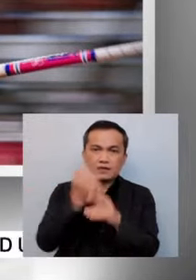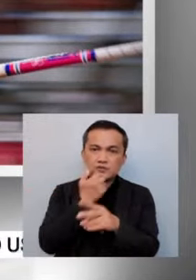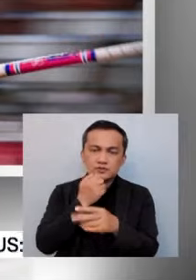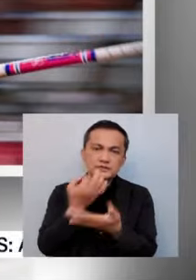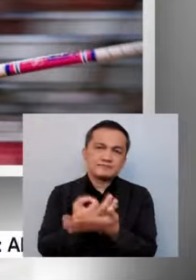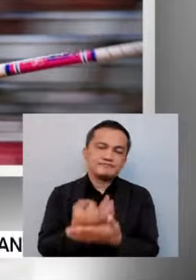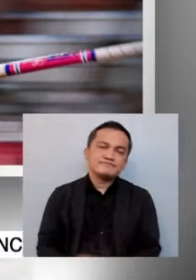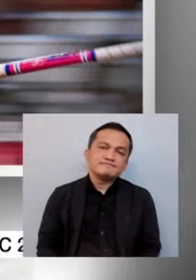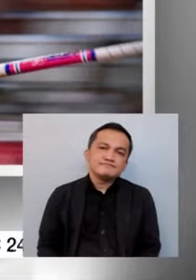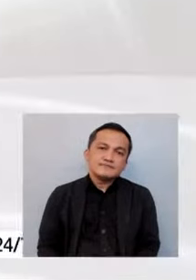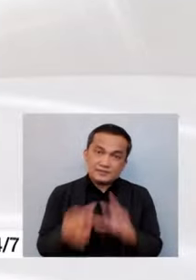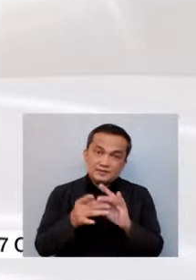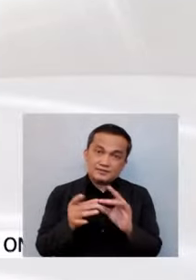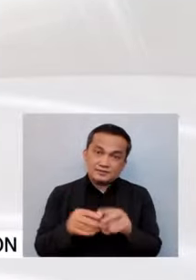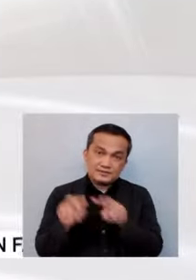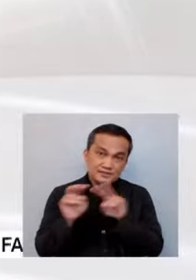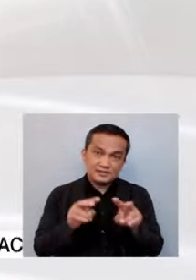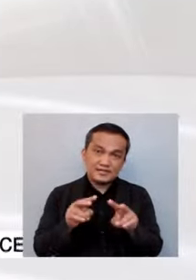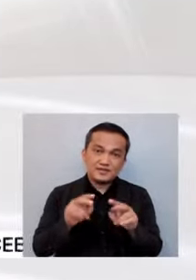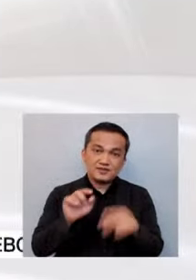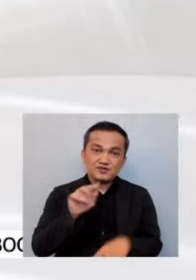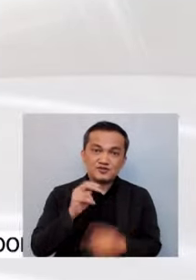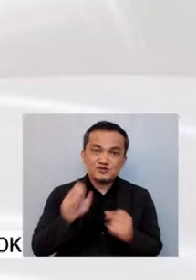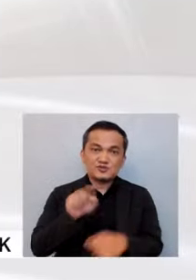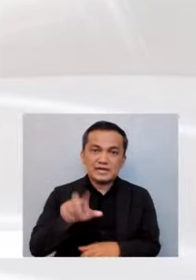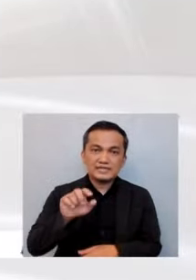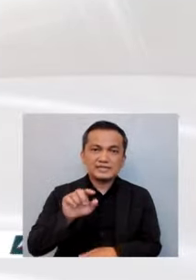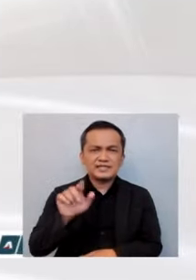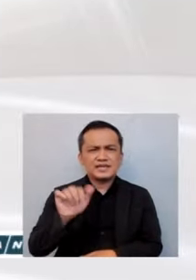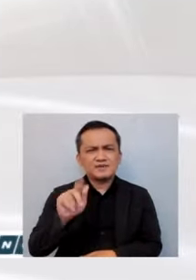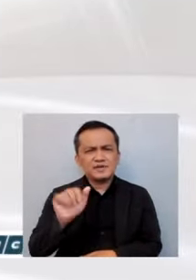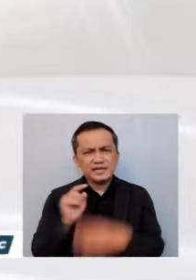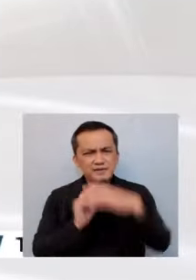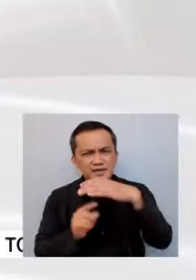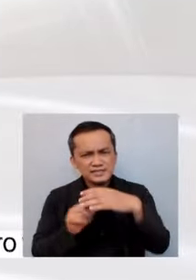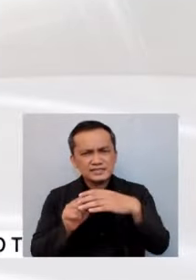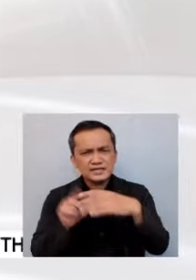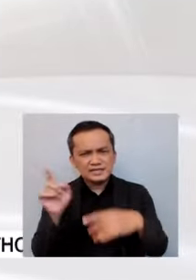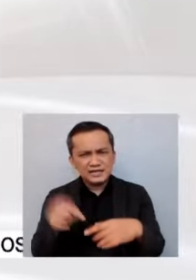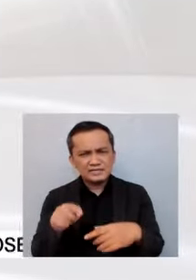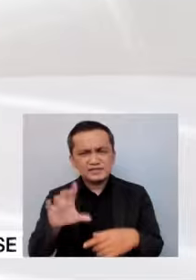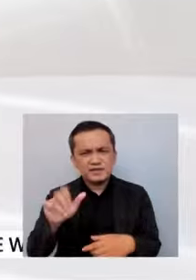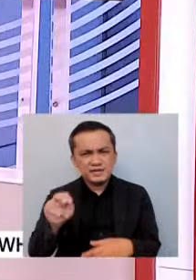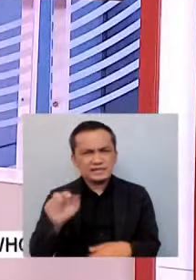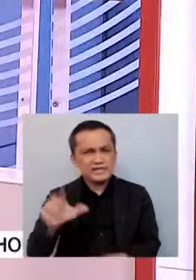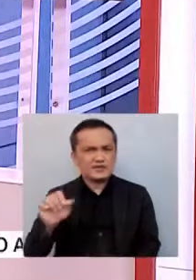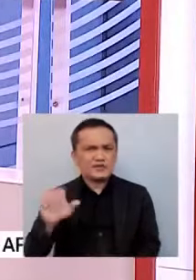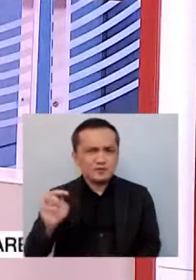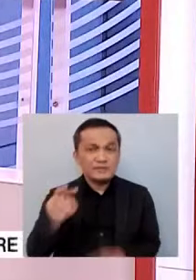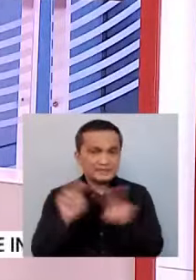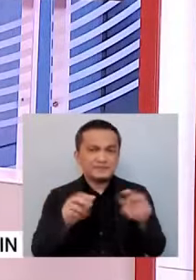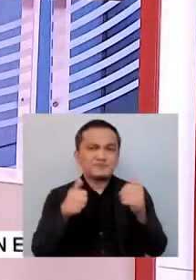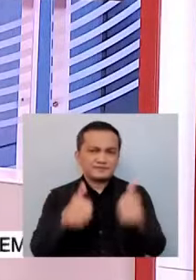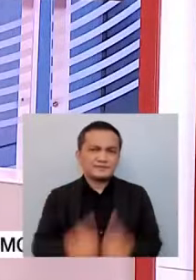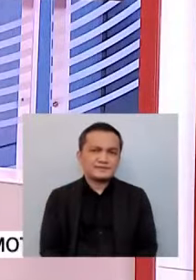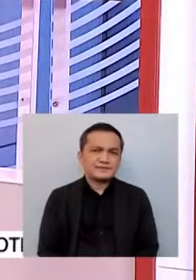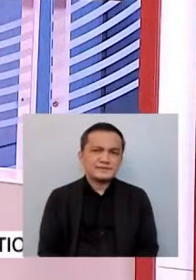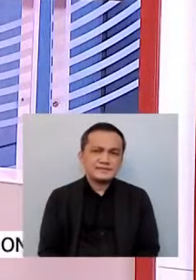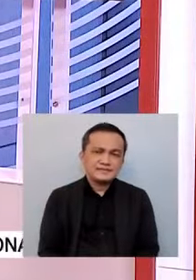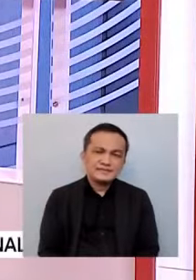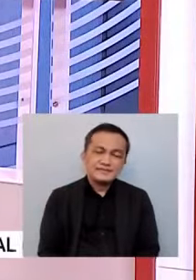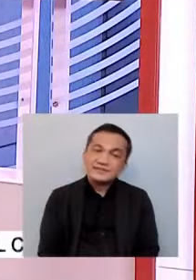story, head on over to news.abs-cbn.com. Well,